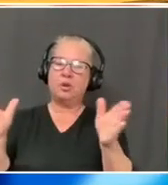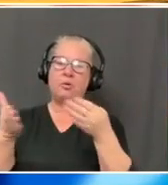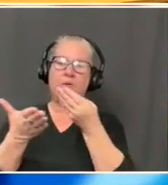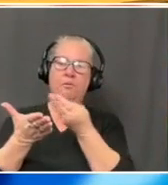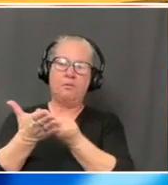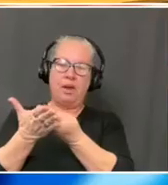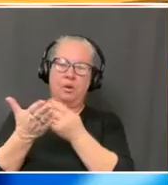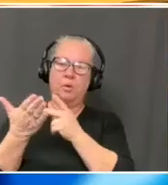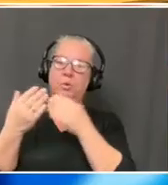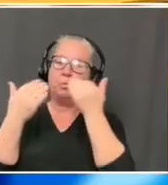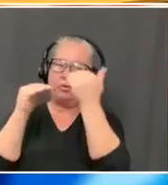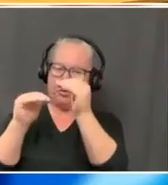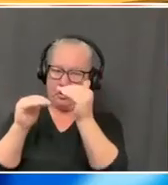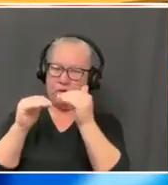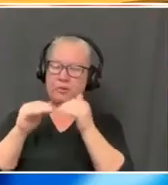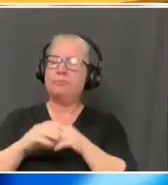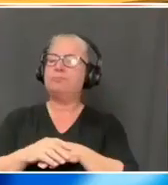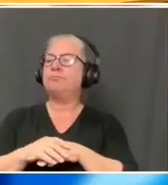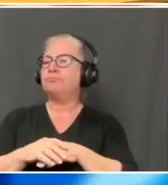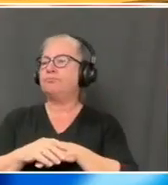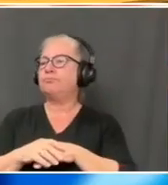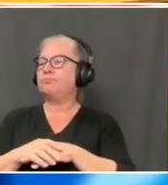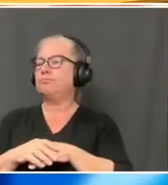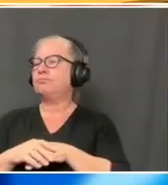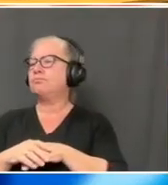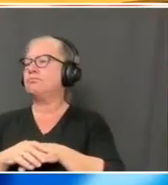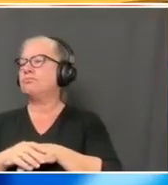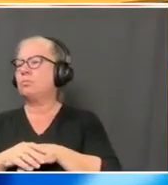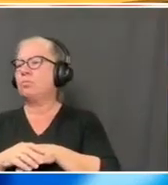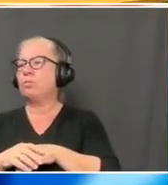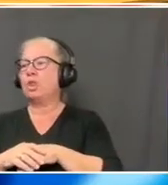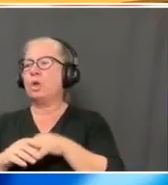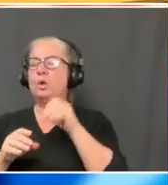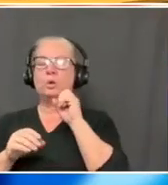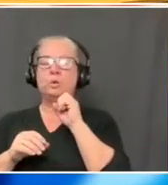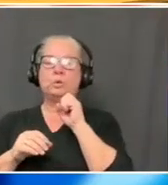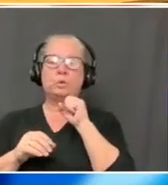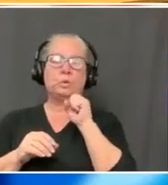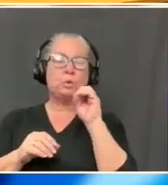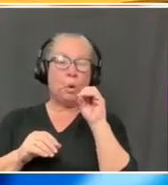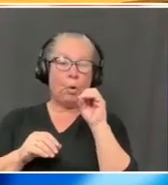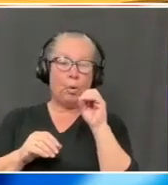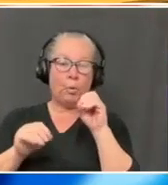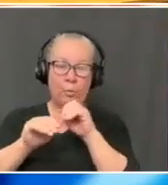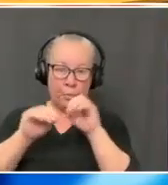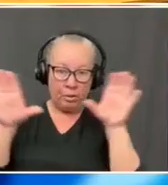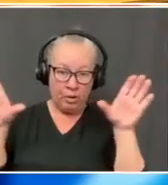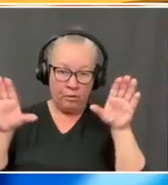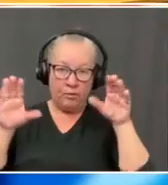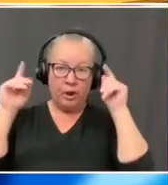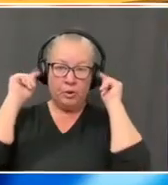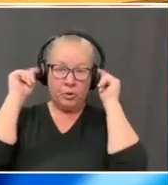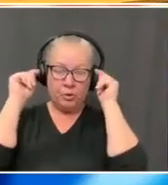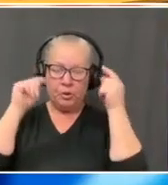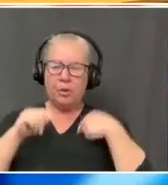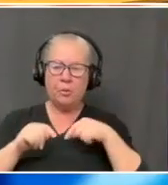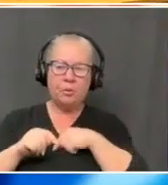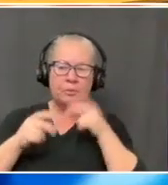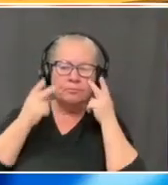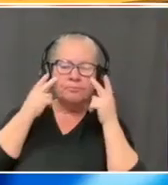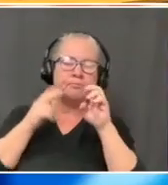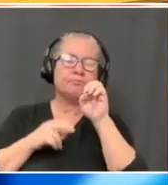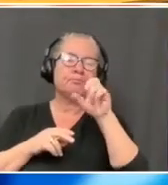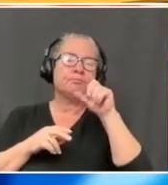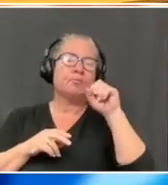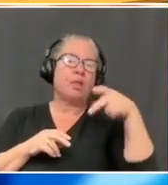point. So to clarify then on tutoring, as we've been looking at tutoring over time, when ELOP funds were originally